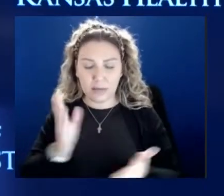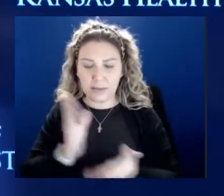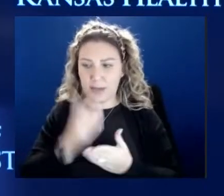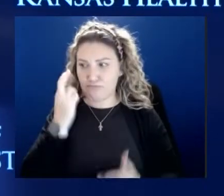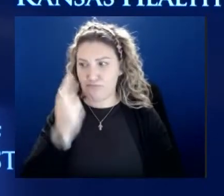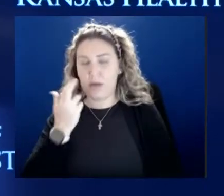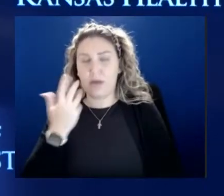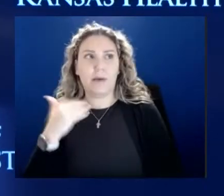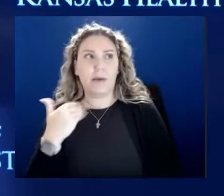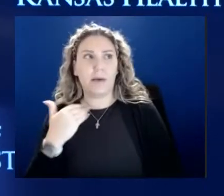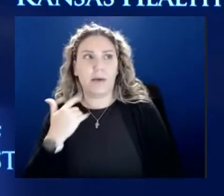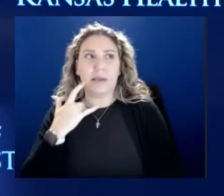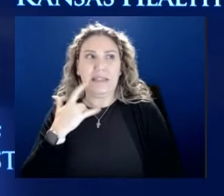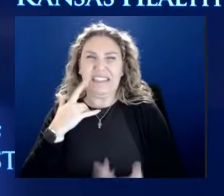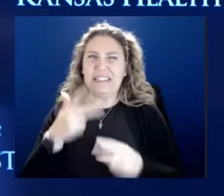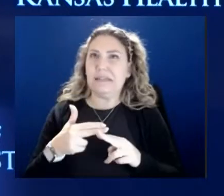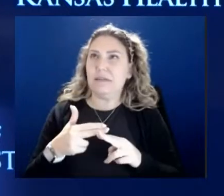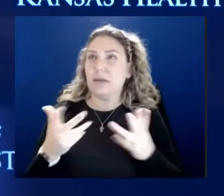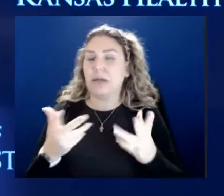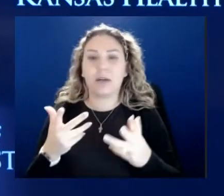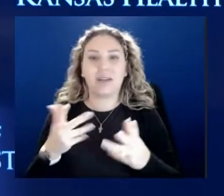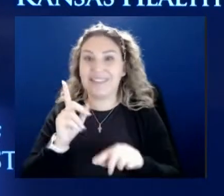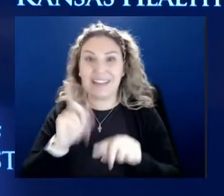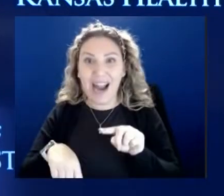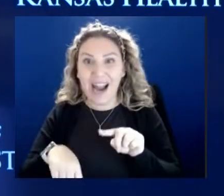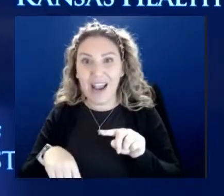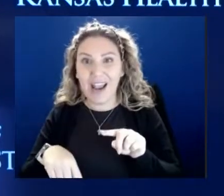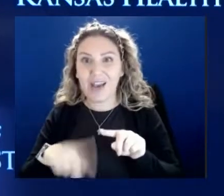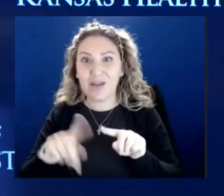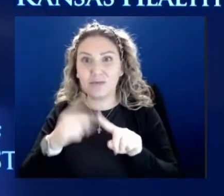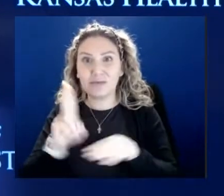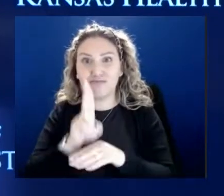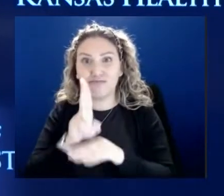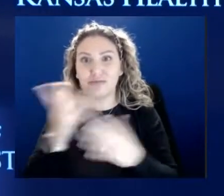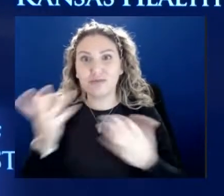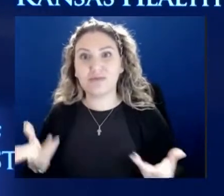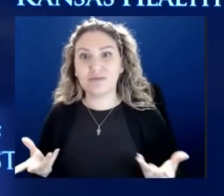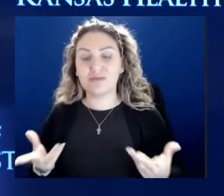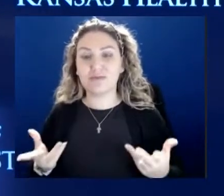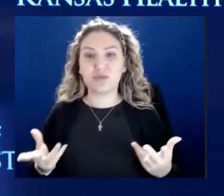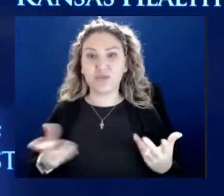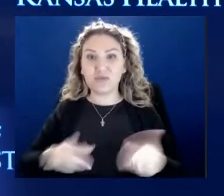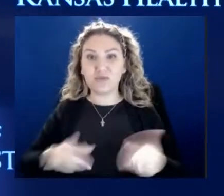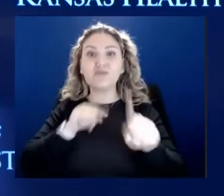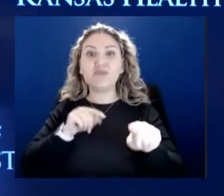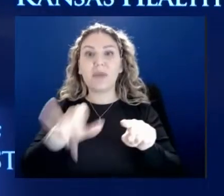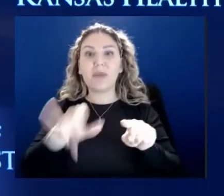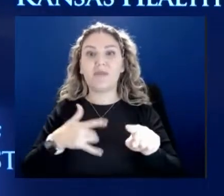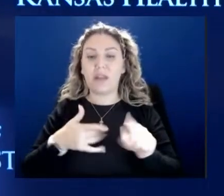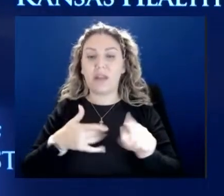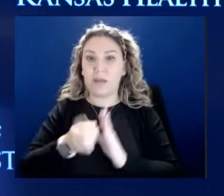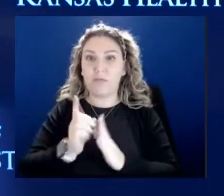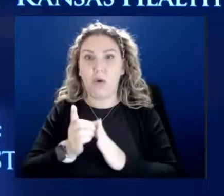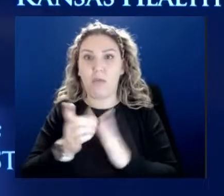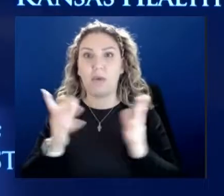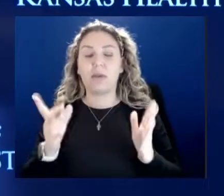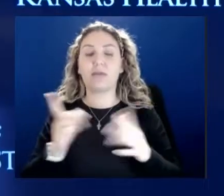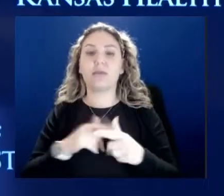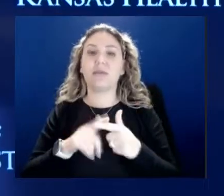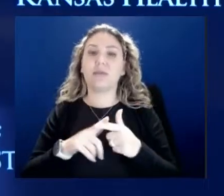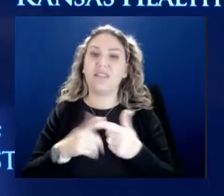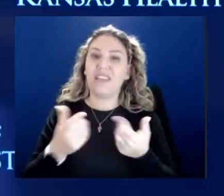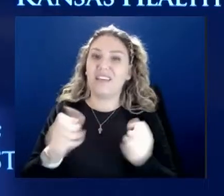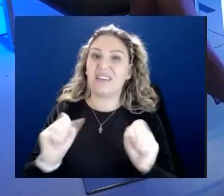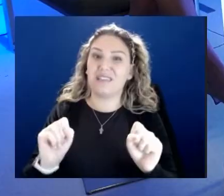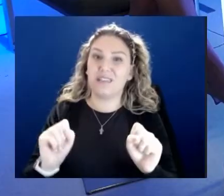temporary situation. So we have some kiddos that really respond to that feeling in the moment, and they attempt or do complete a